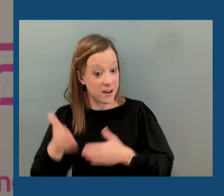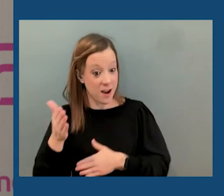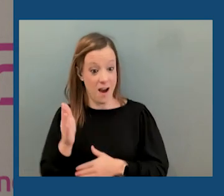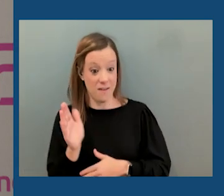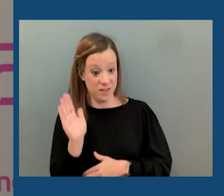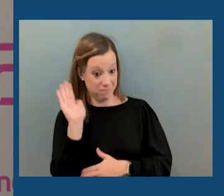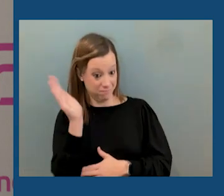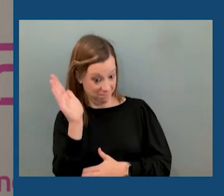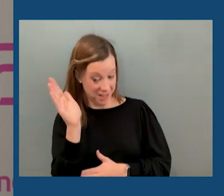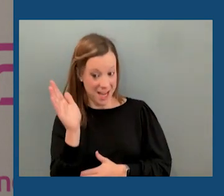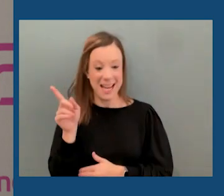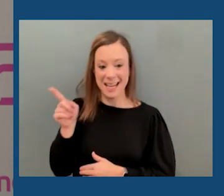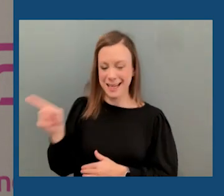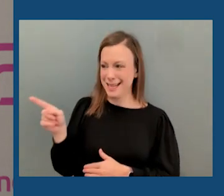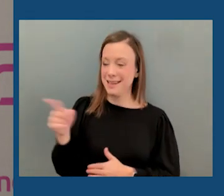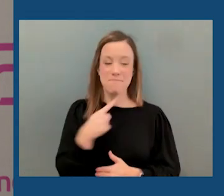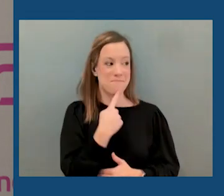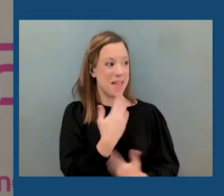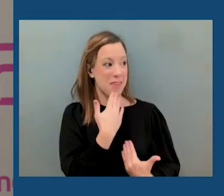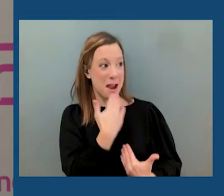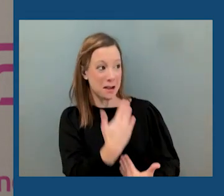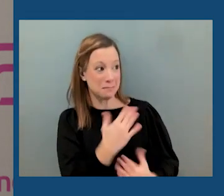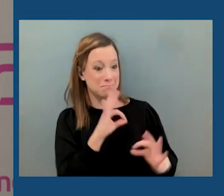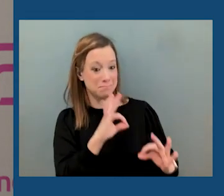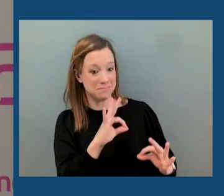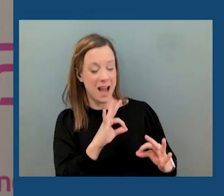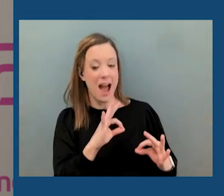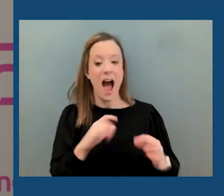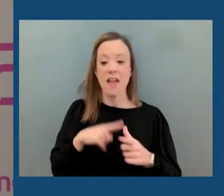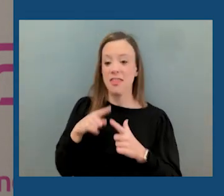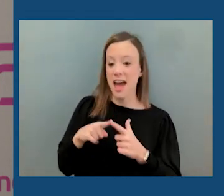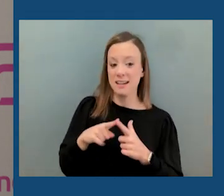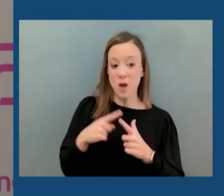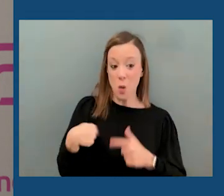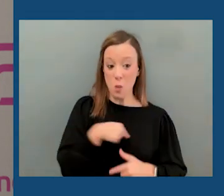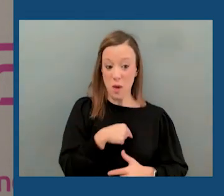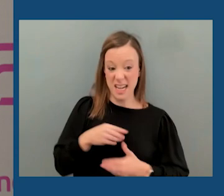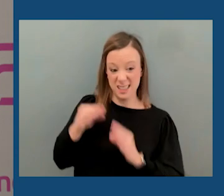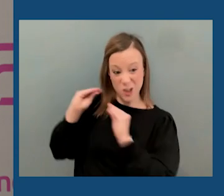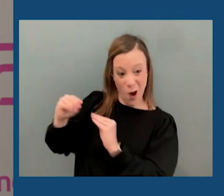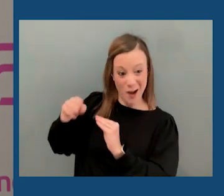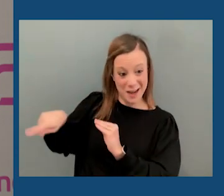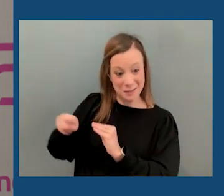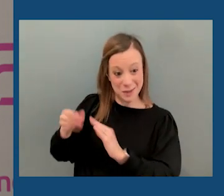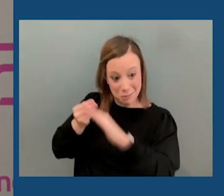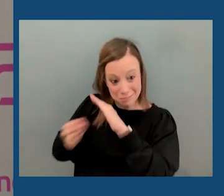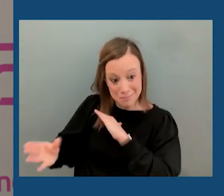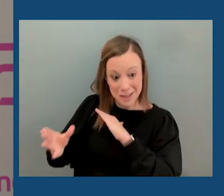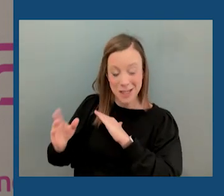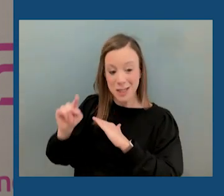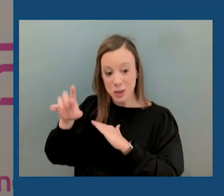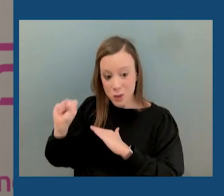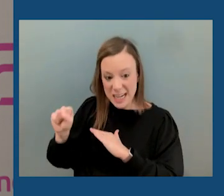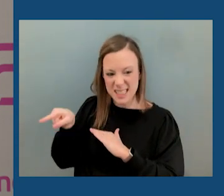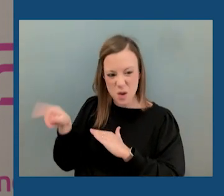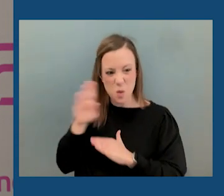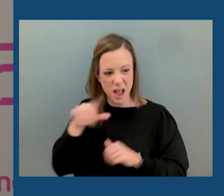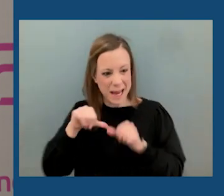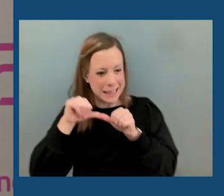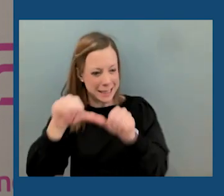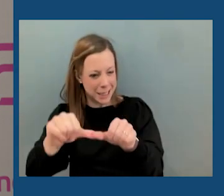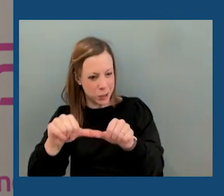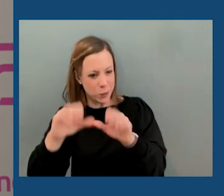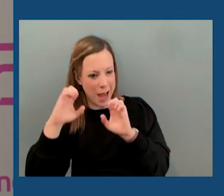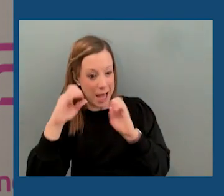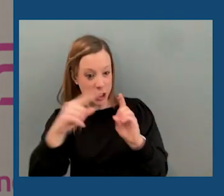job, but also for teaching him some new tips and tricks and some information that he was going to reinforce with them later. His favorite